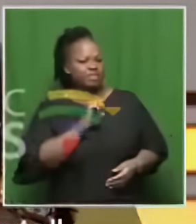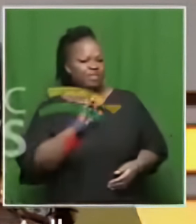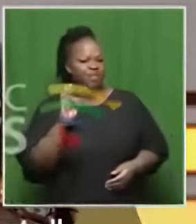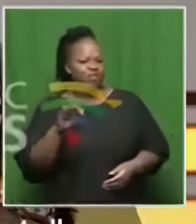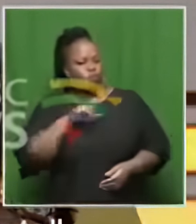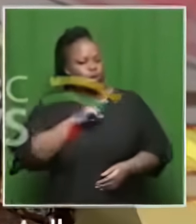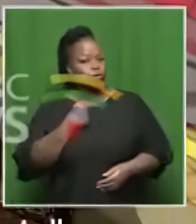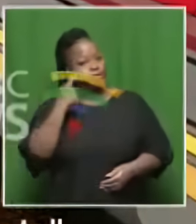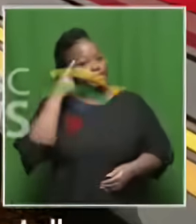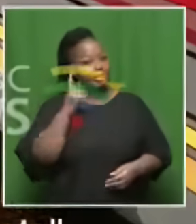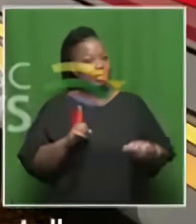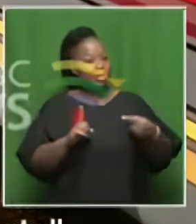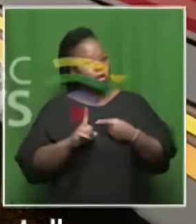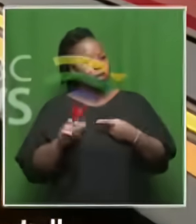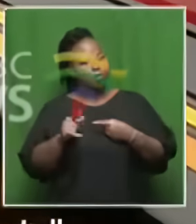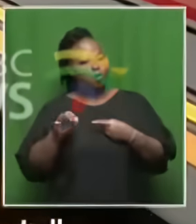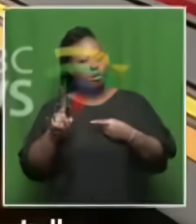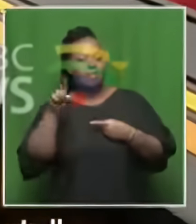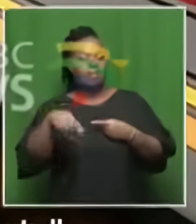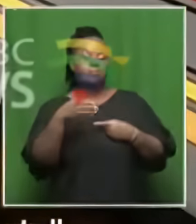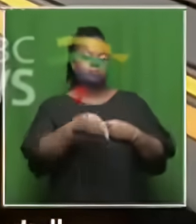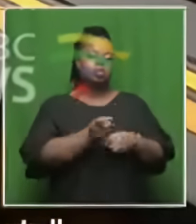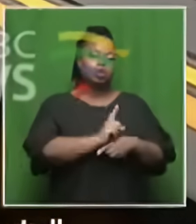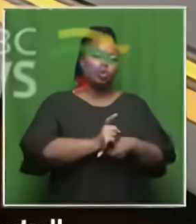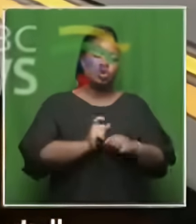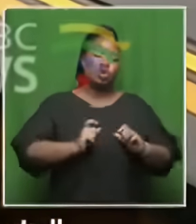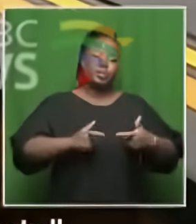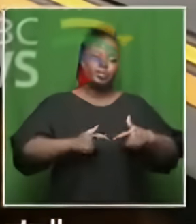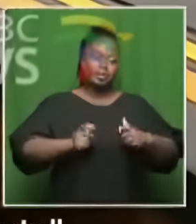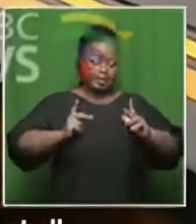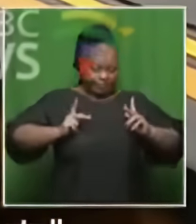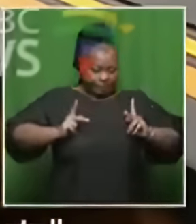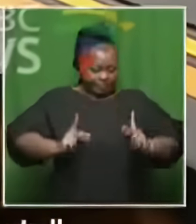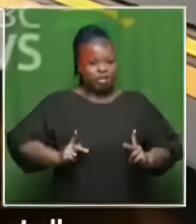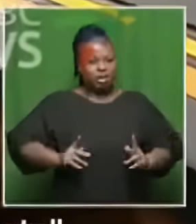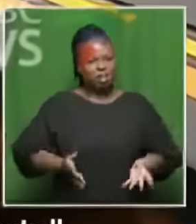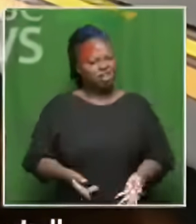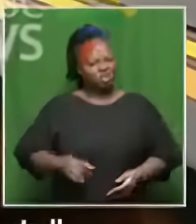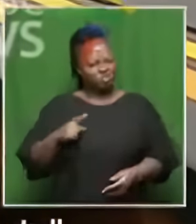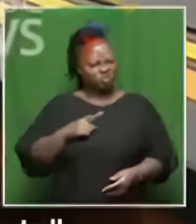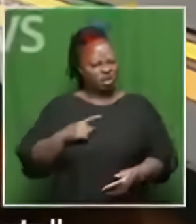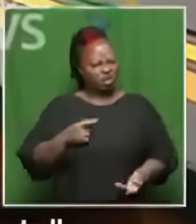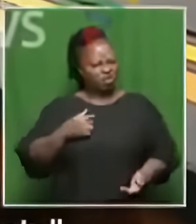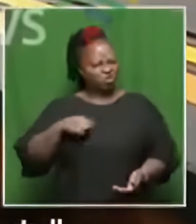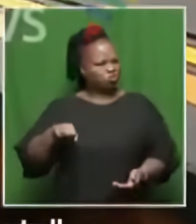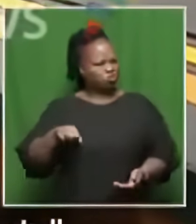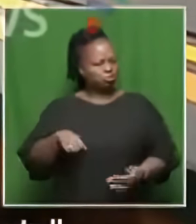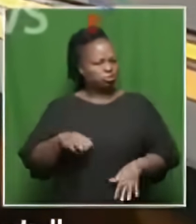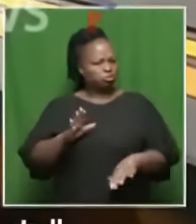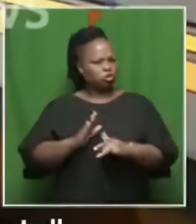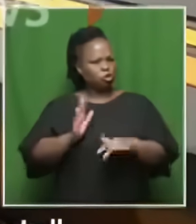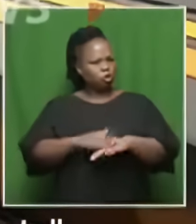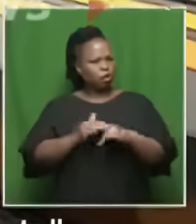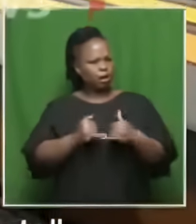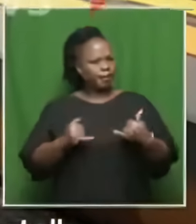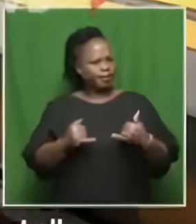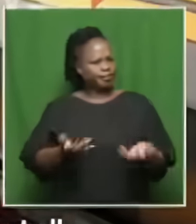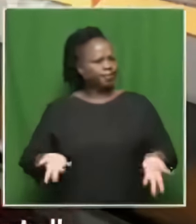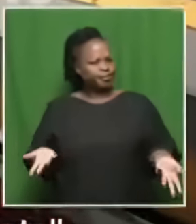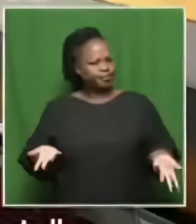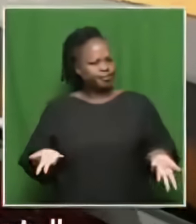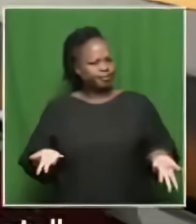imperative that Paul O'Sullivan appears before the ad hoc committee in person? Why is it not sufficient for him to give his evidence